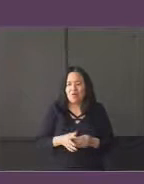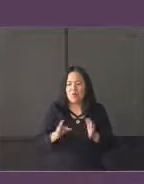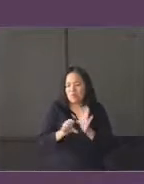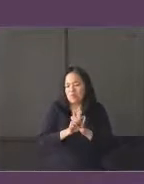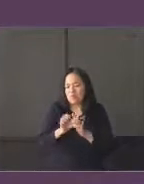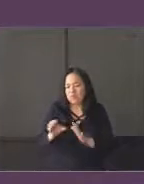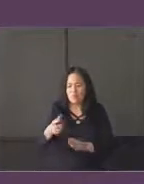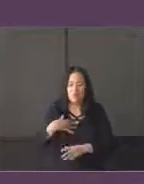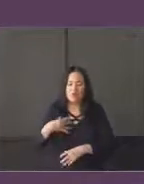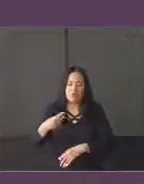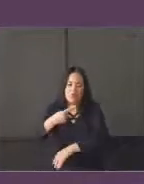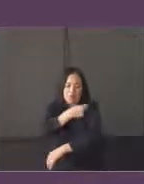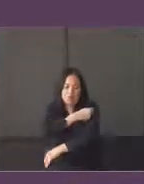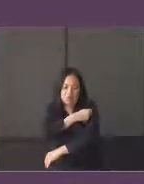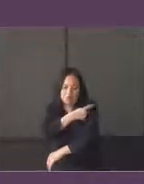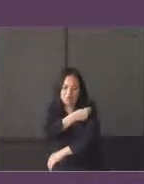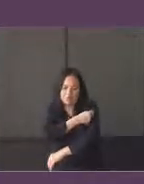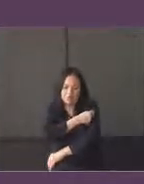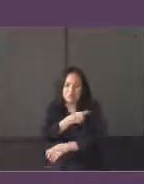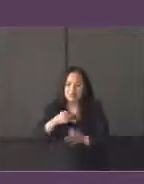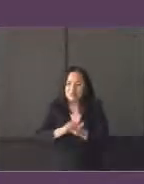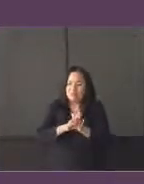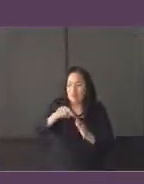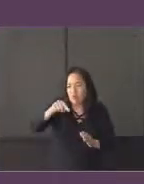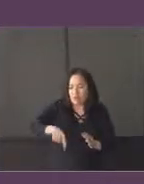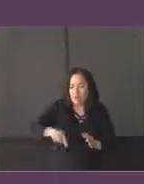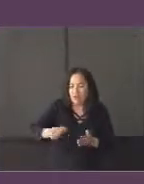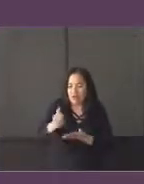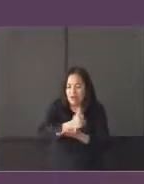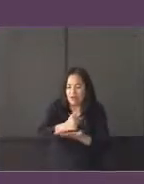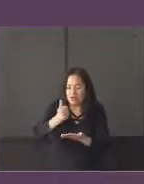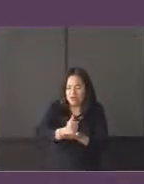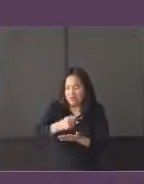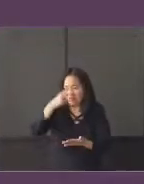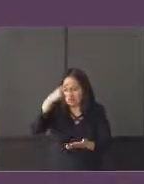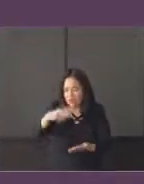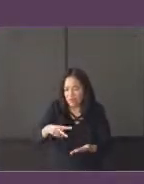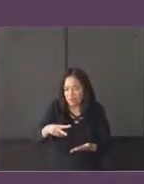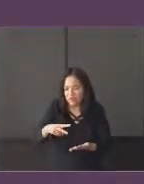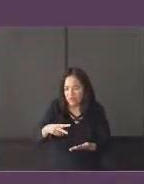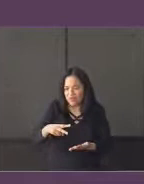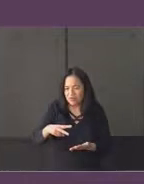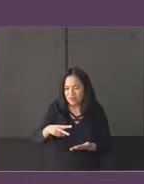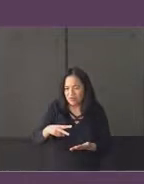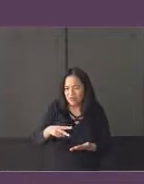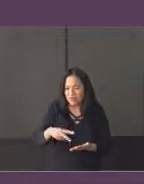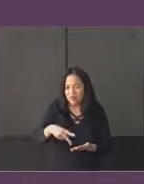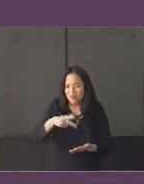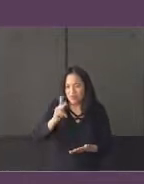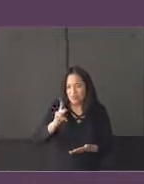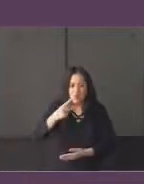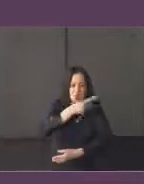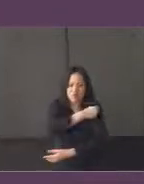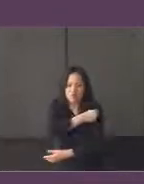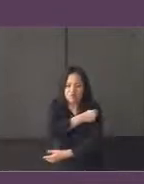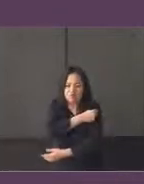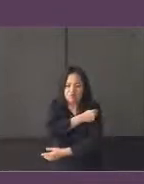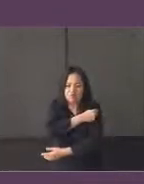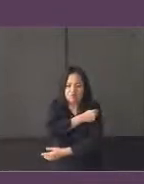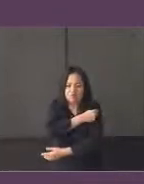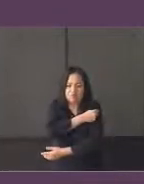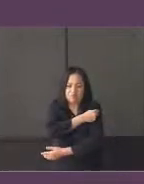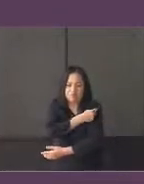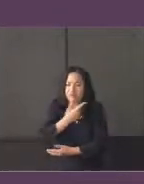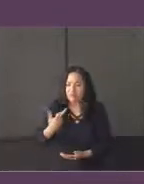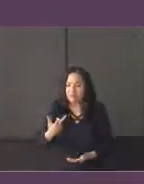the vaccination processes in Mexico City, we have sent the signal that like the access to